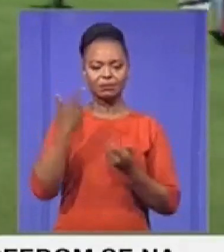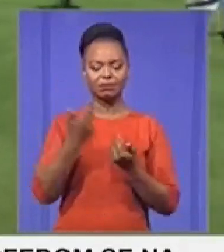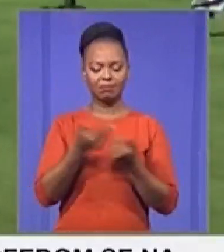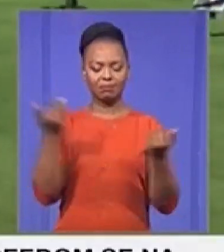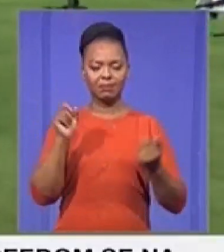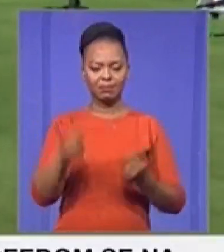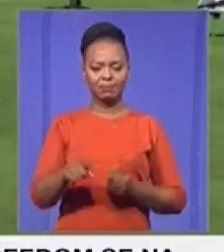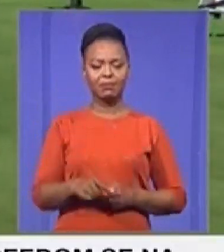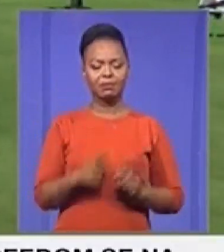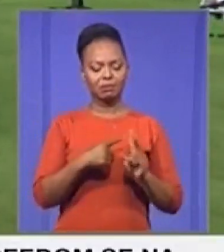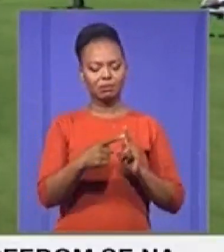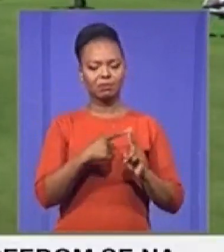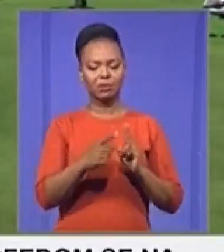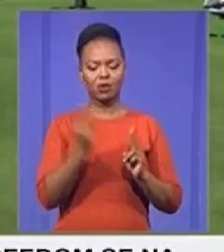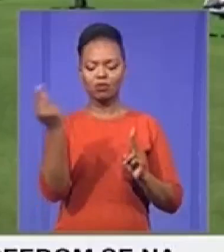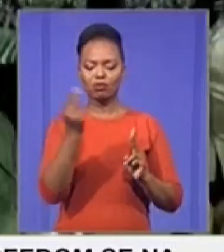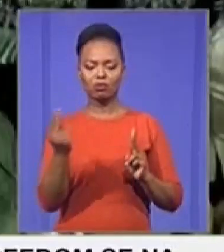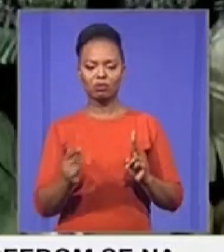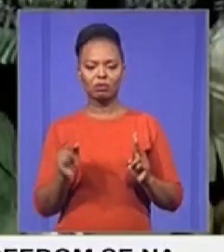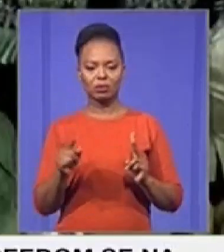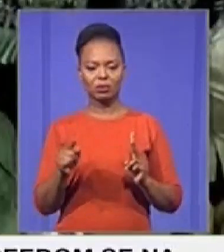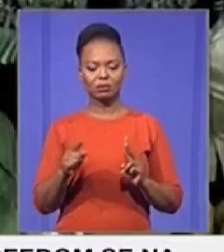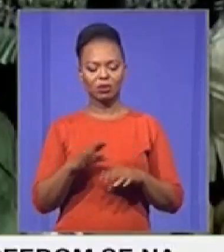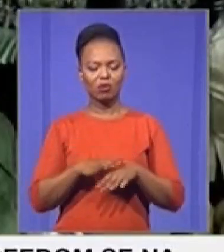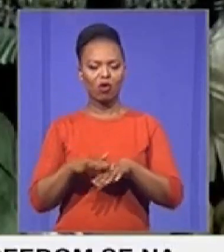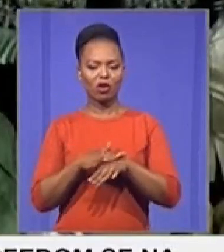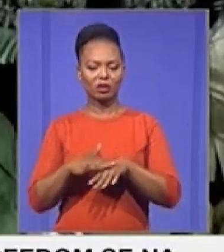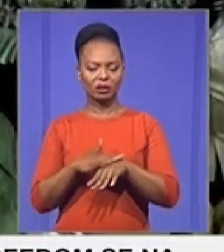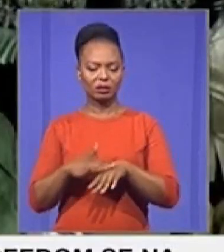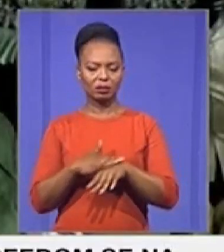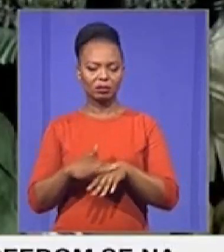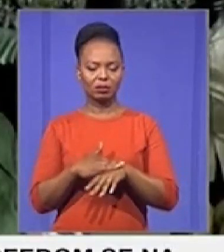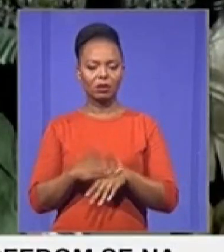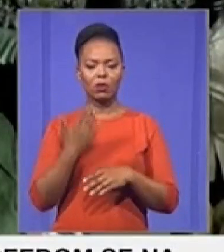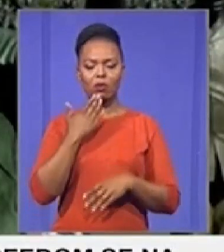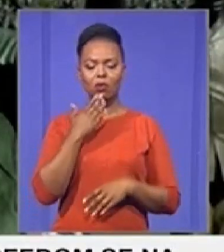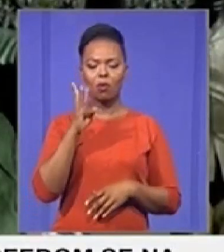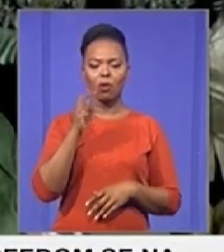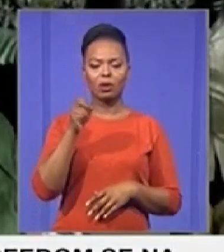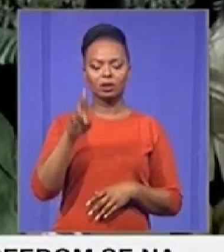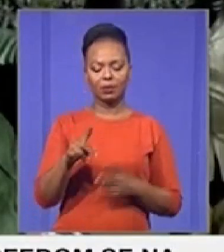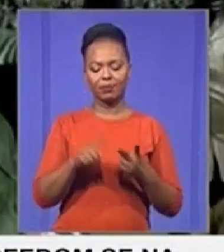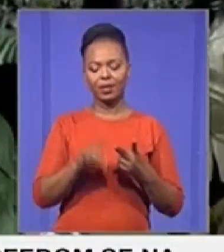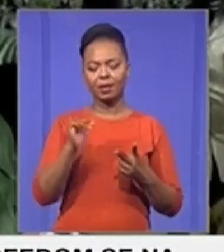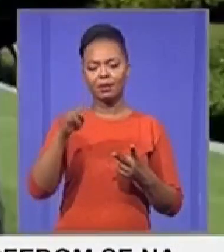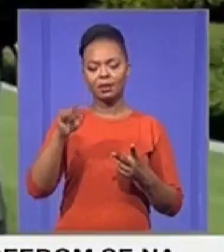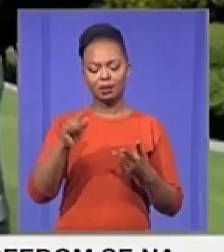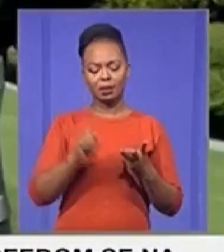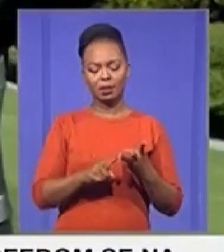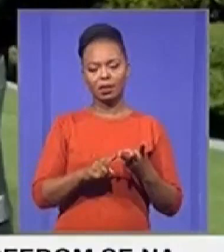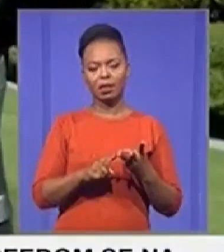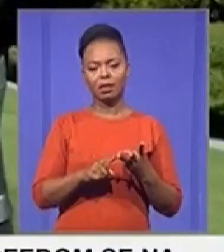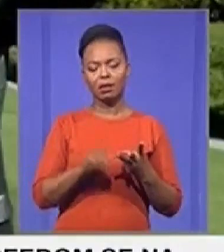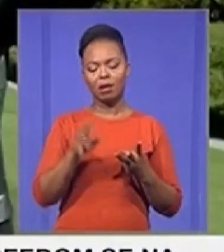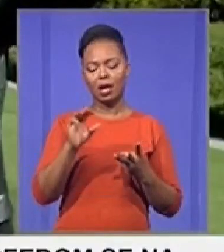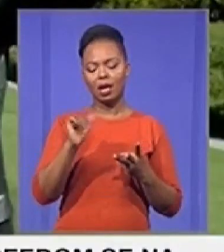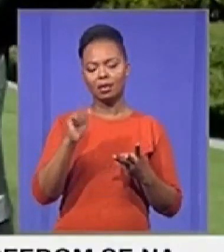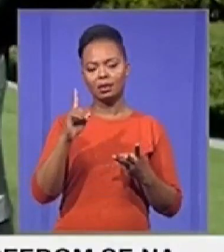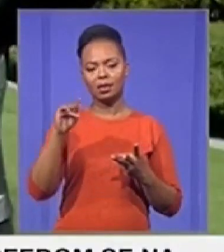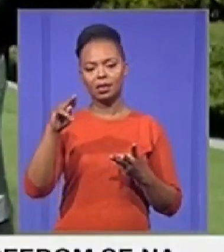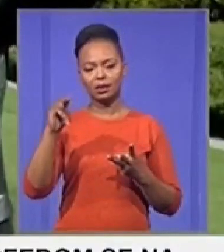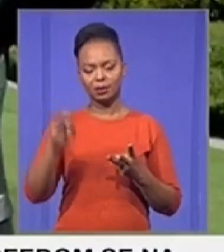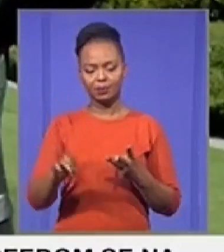ba bontshitswe ka bronze mme ba kenyeletsa Walter Sisulu mole Albertina ha mmoho le Oliver Tambo le Adelaide Tambo.